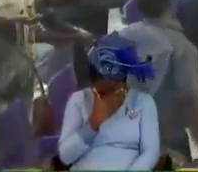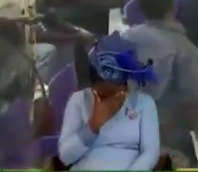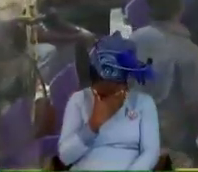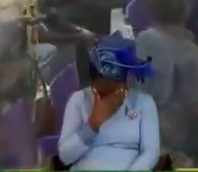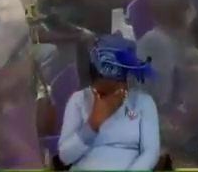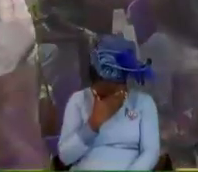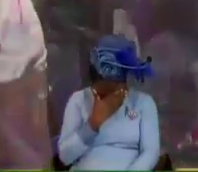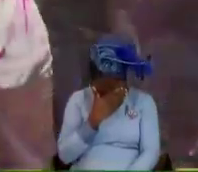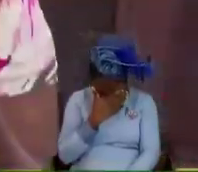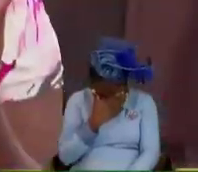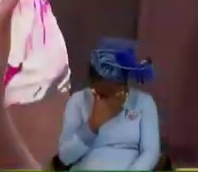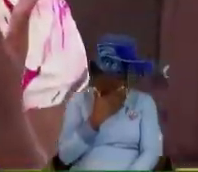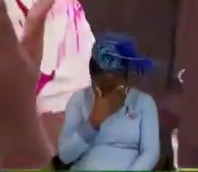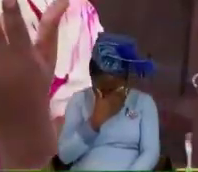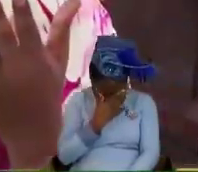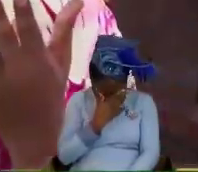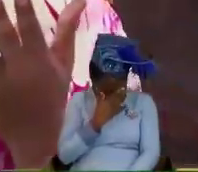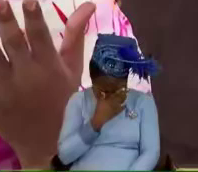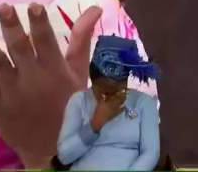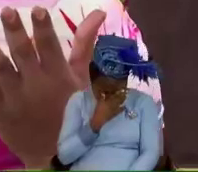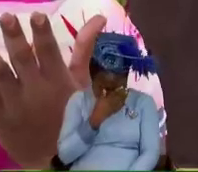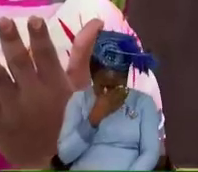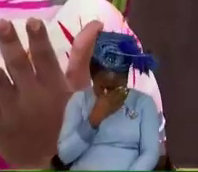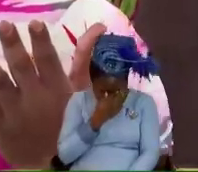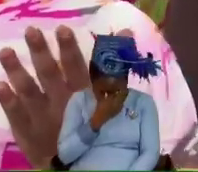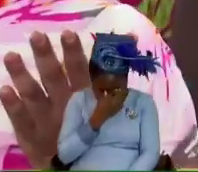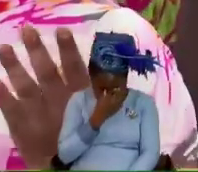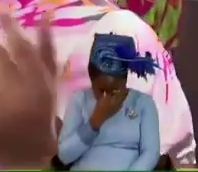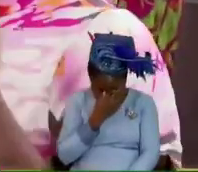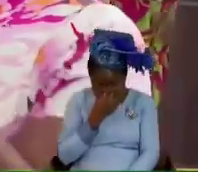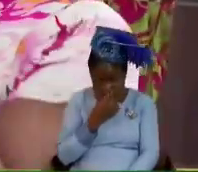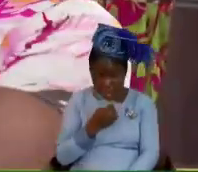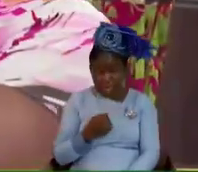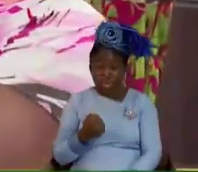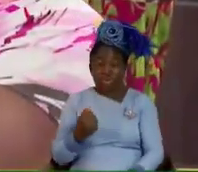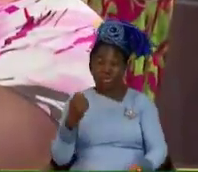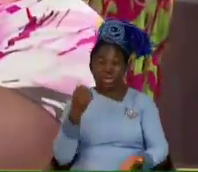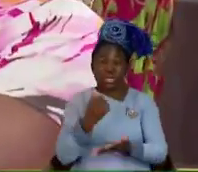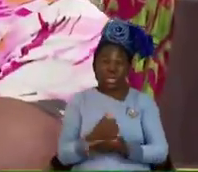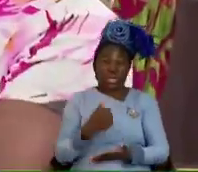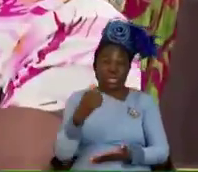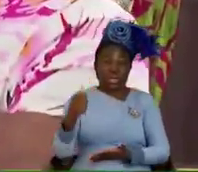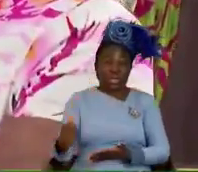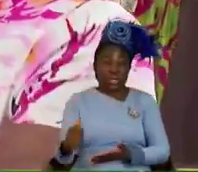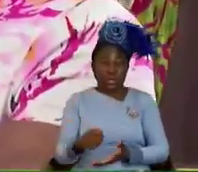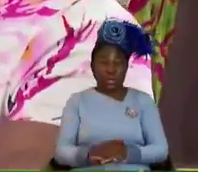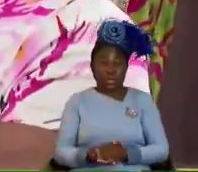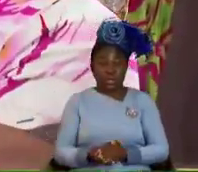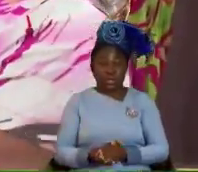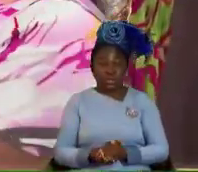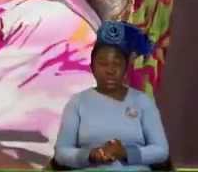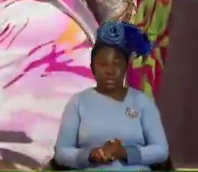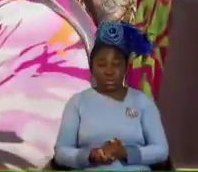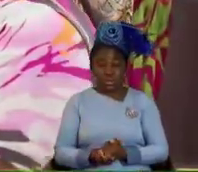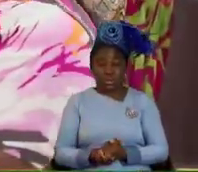Amen. Amen. It is done in